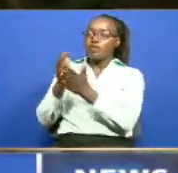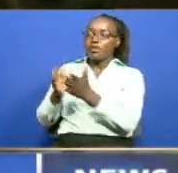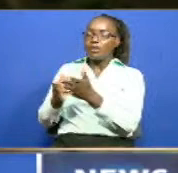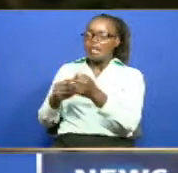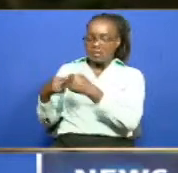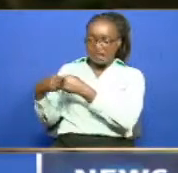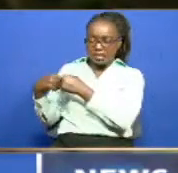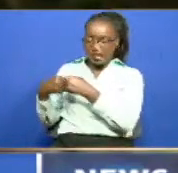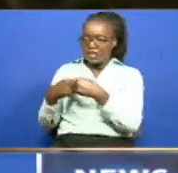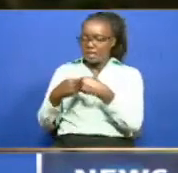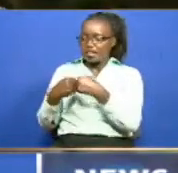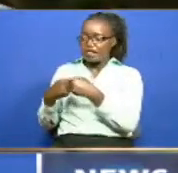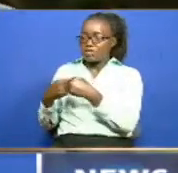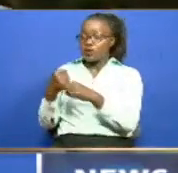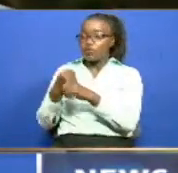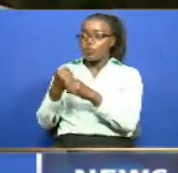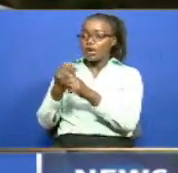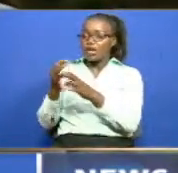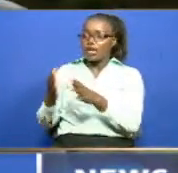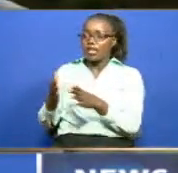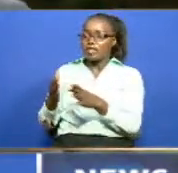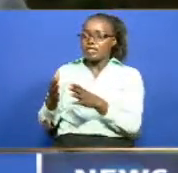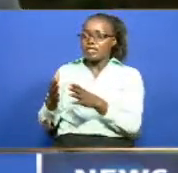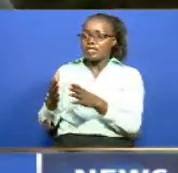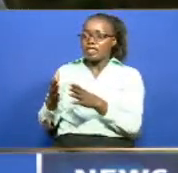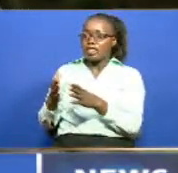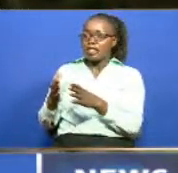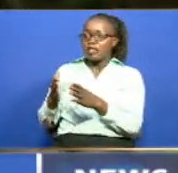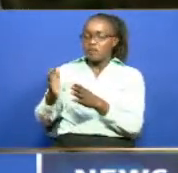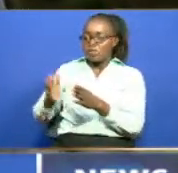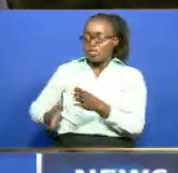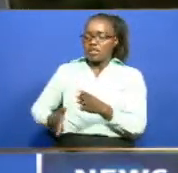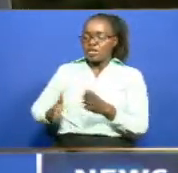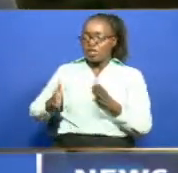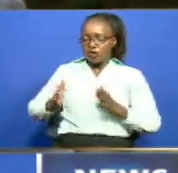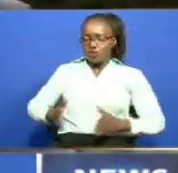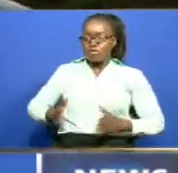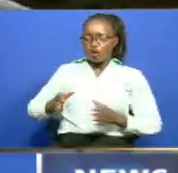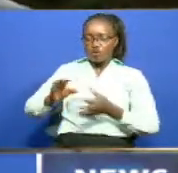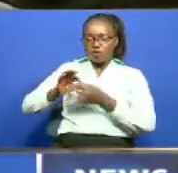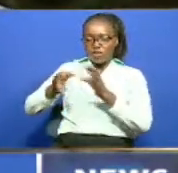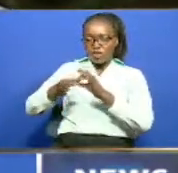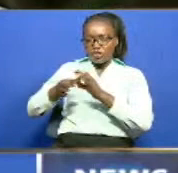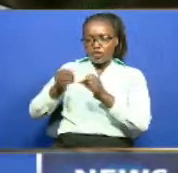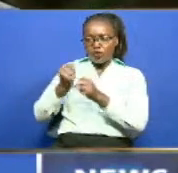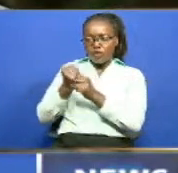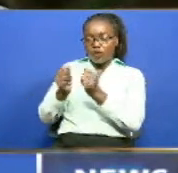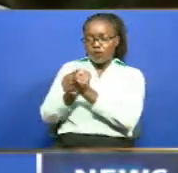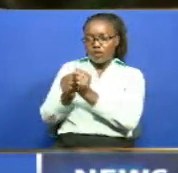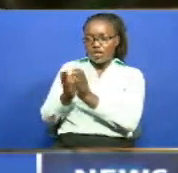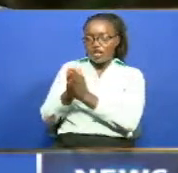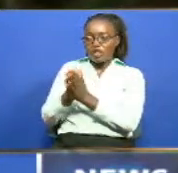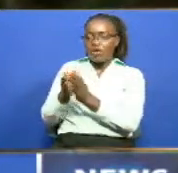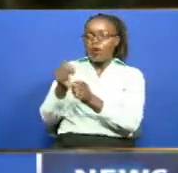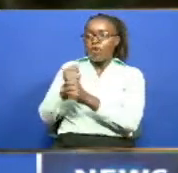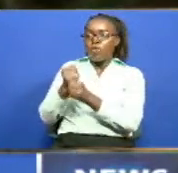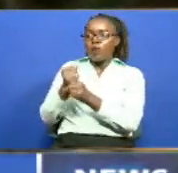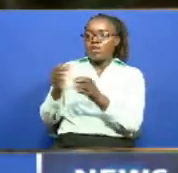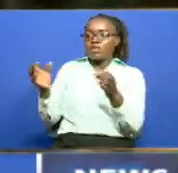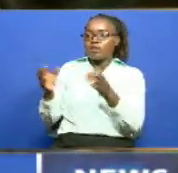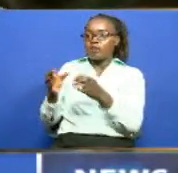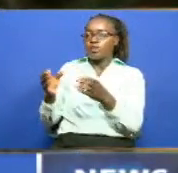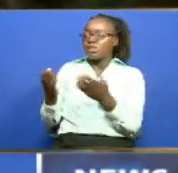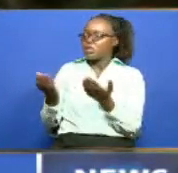challenges with your staff. Besides the human connection of the people you work with, and you work with them together like it's a community of some